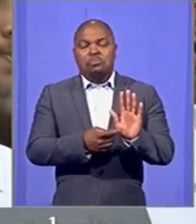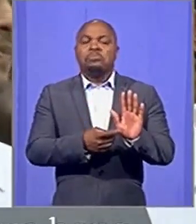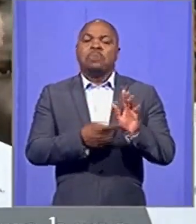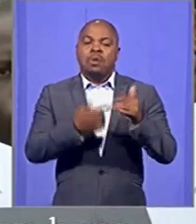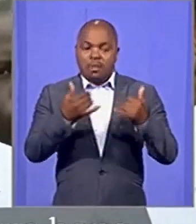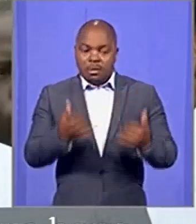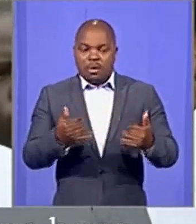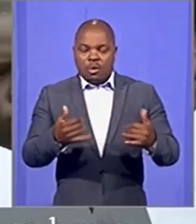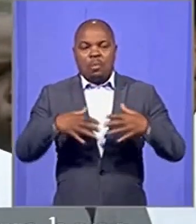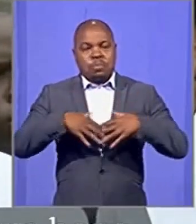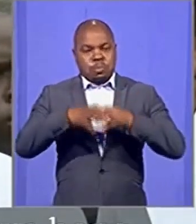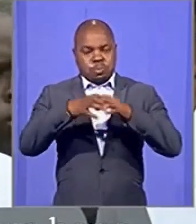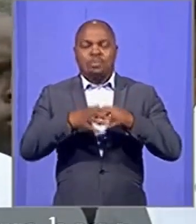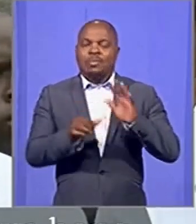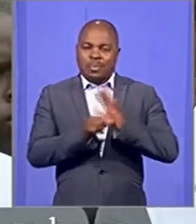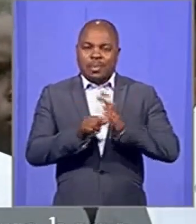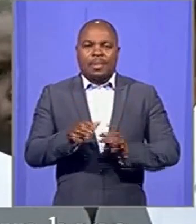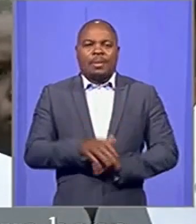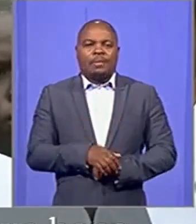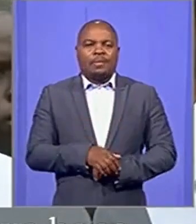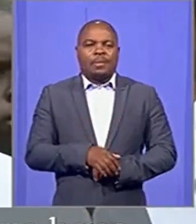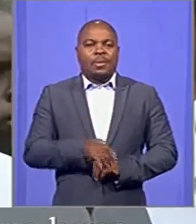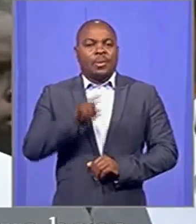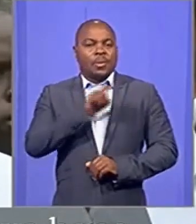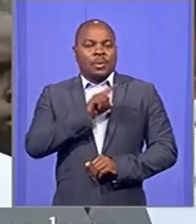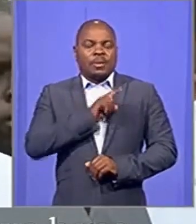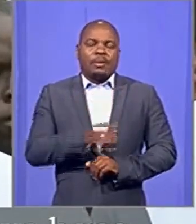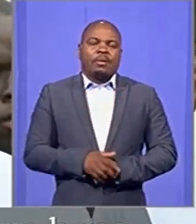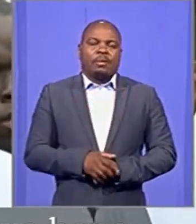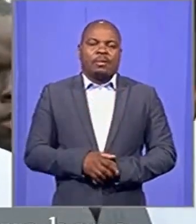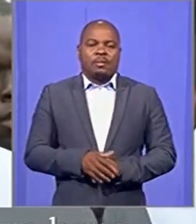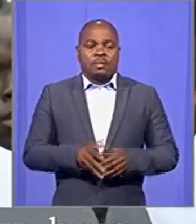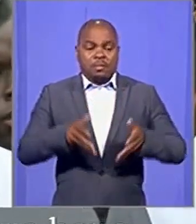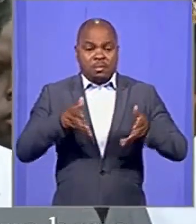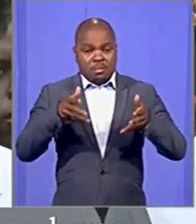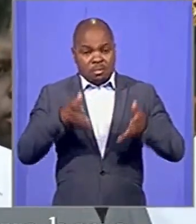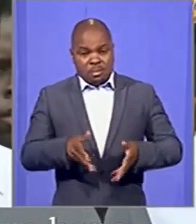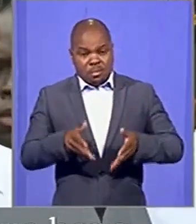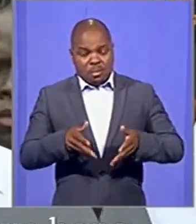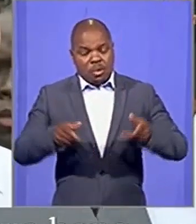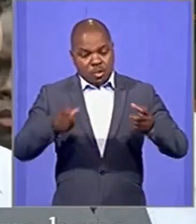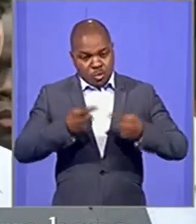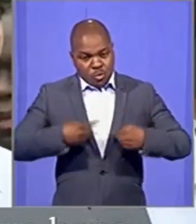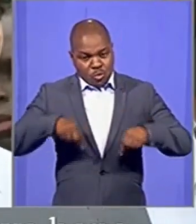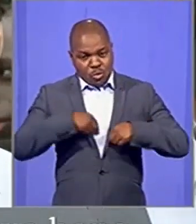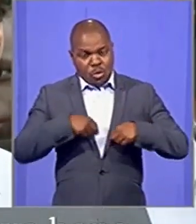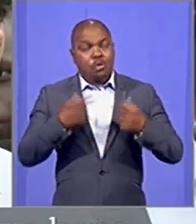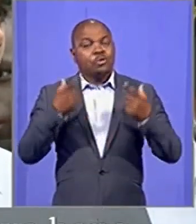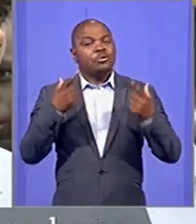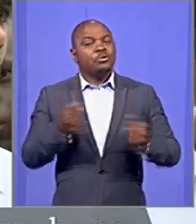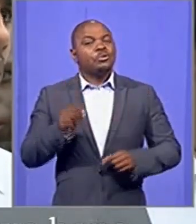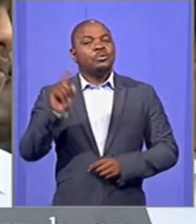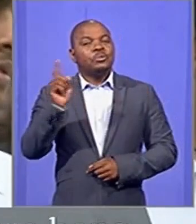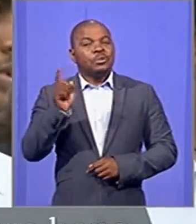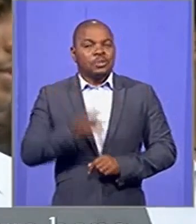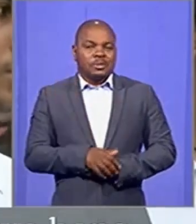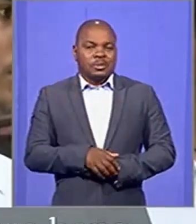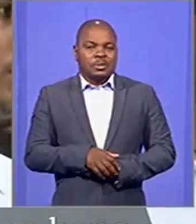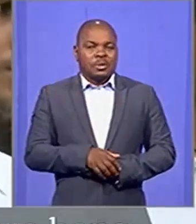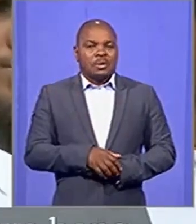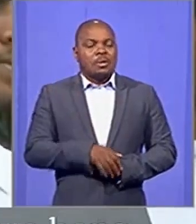at this time, because here, as we are promoting the